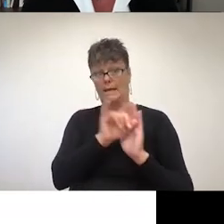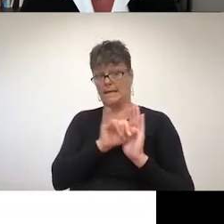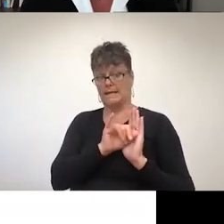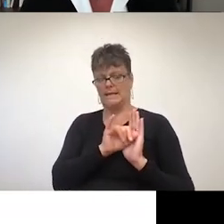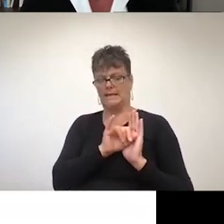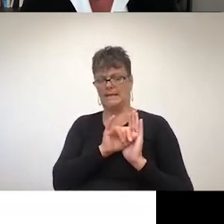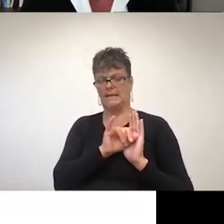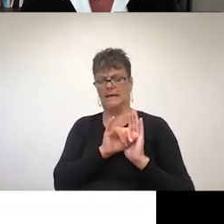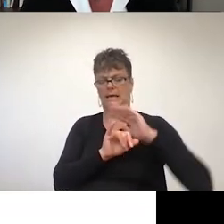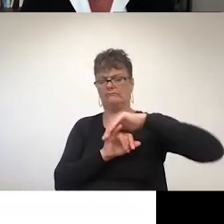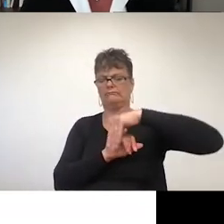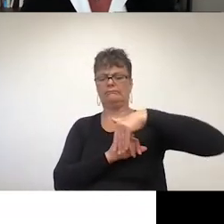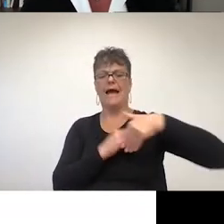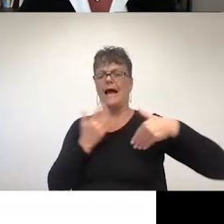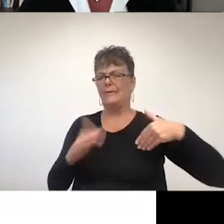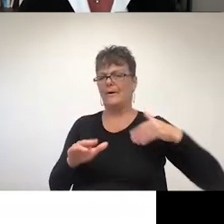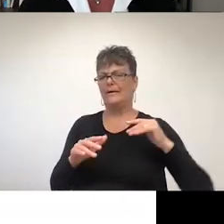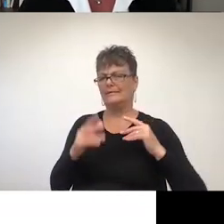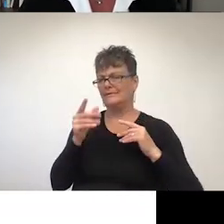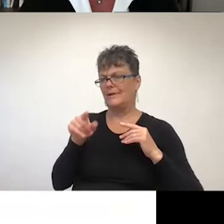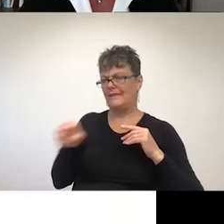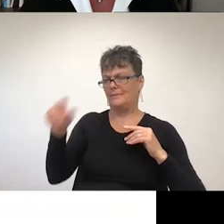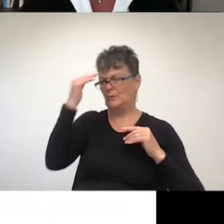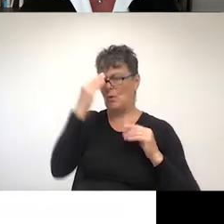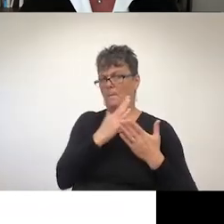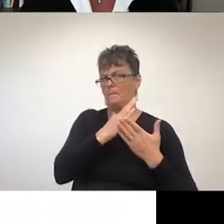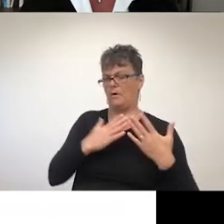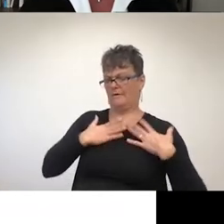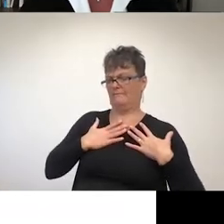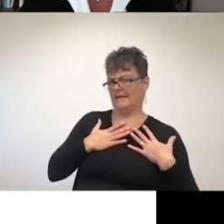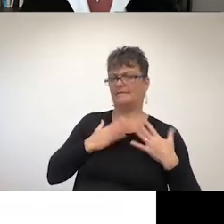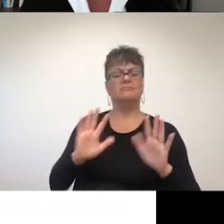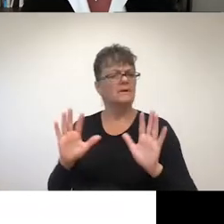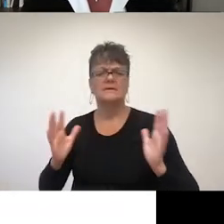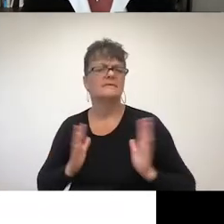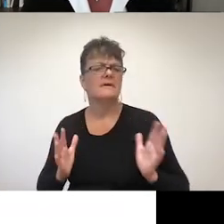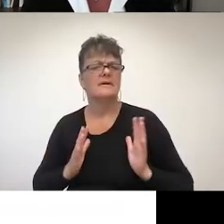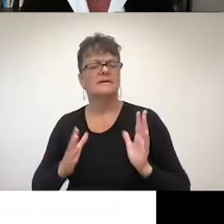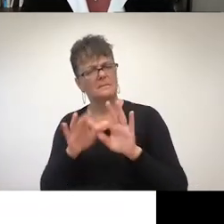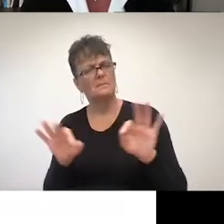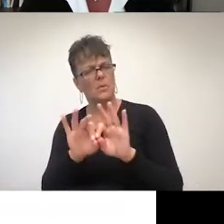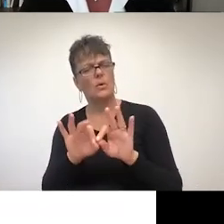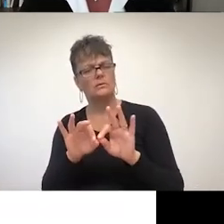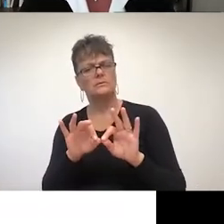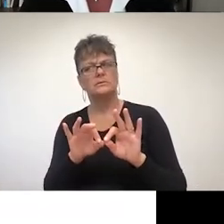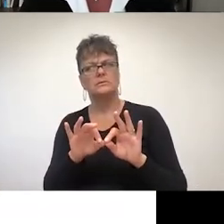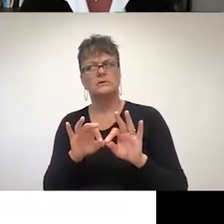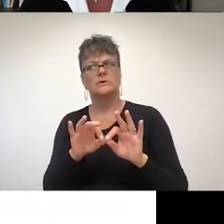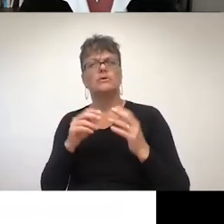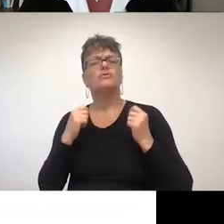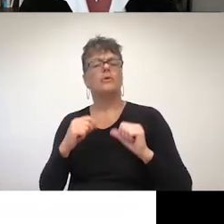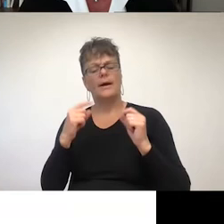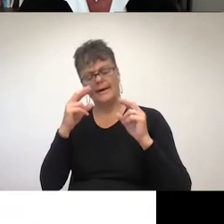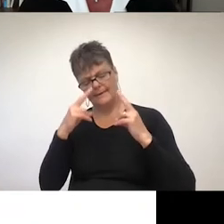Maybe it's not safe to do so. That's okay. I would encourage you to think about, is there a little bit more of yourself that you can